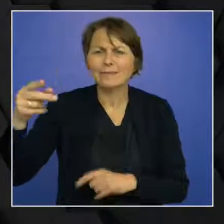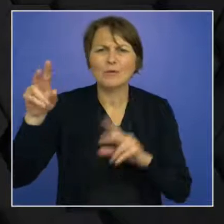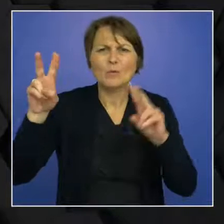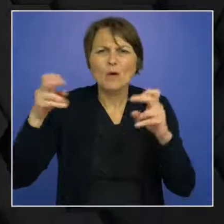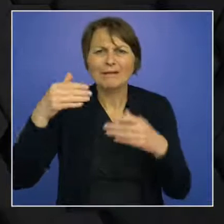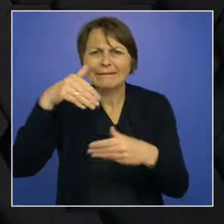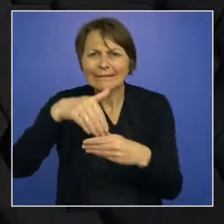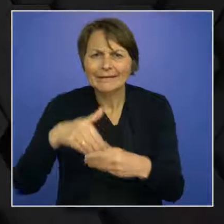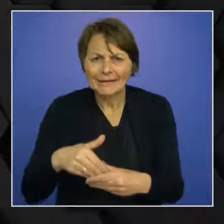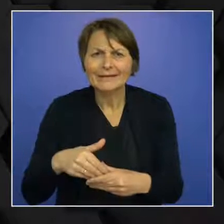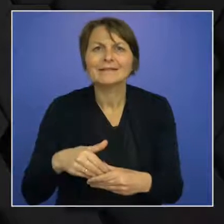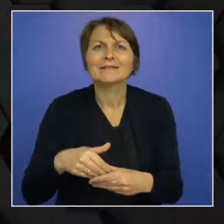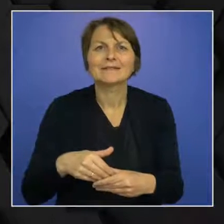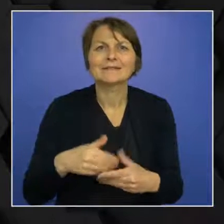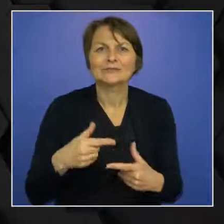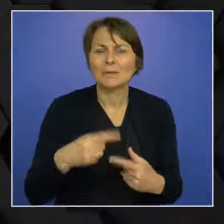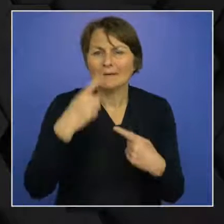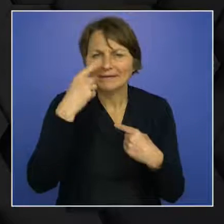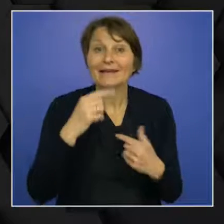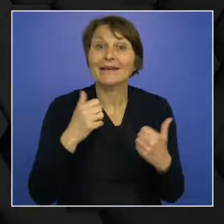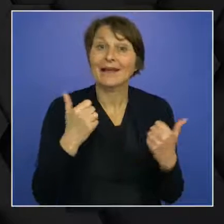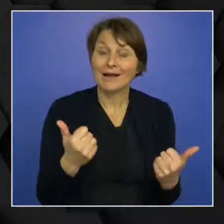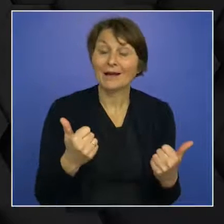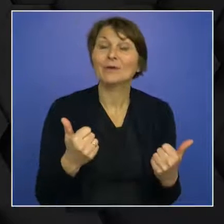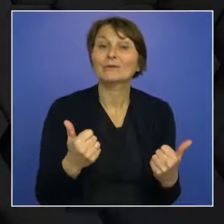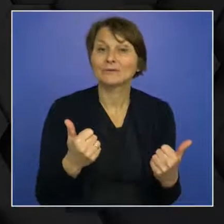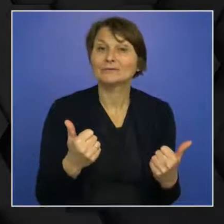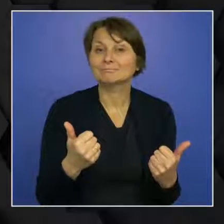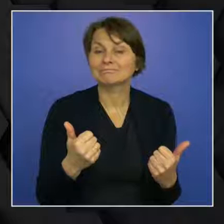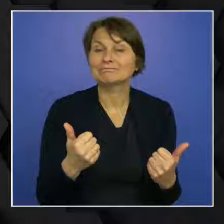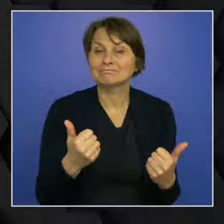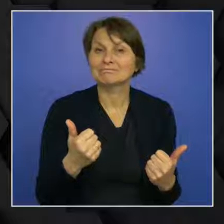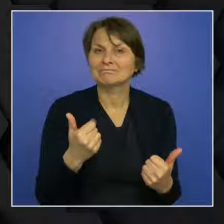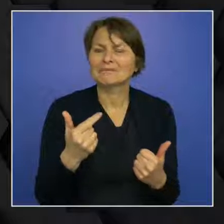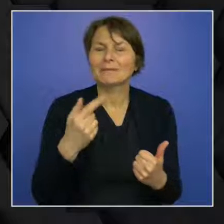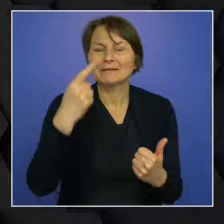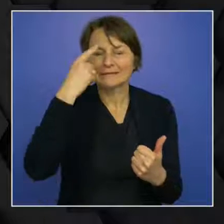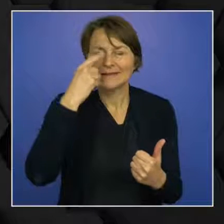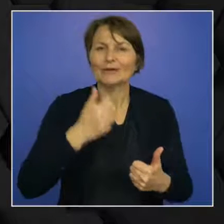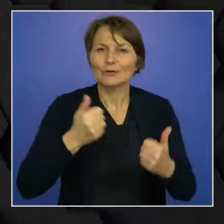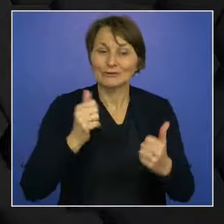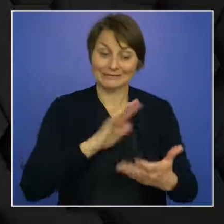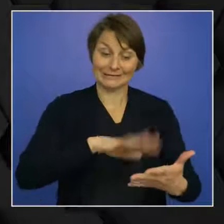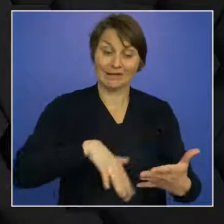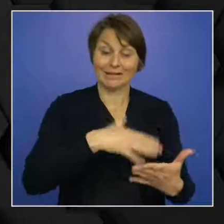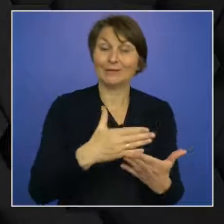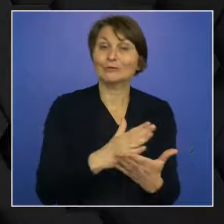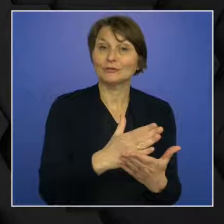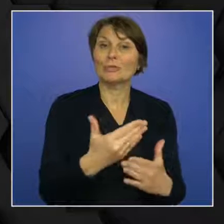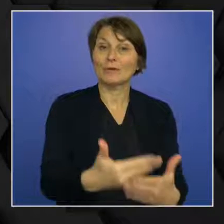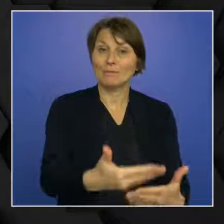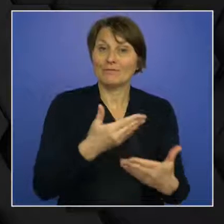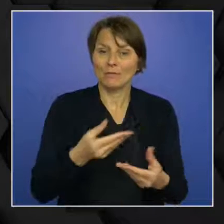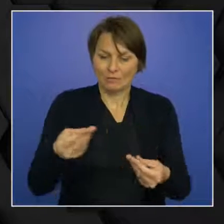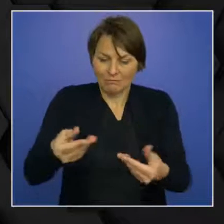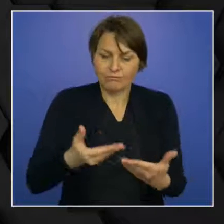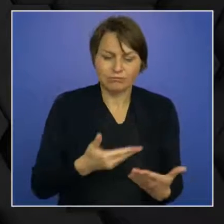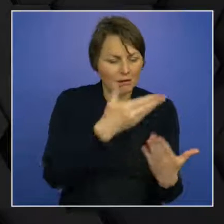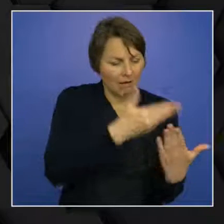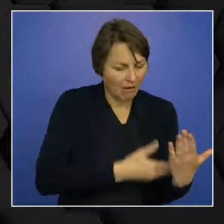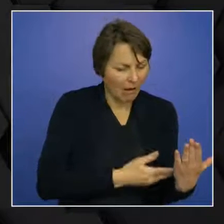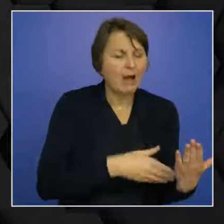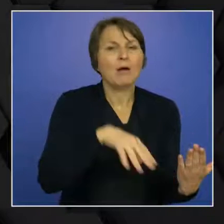that's really useful to have to give the sign language interpreters the context around it. That's